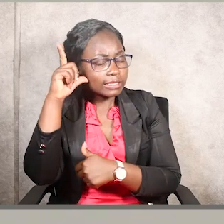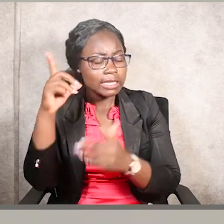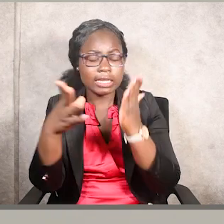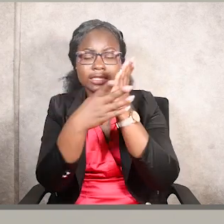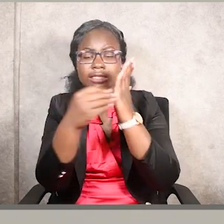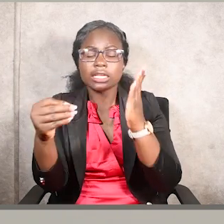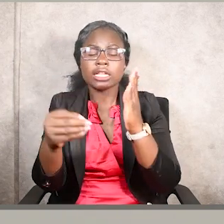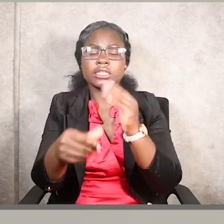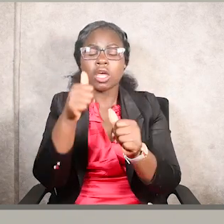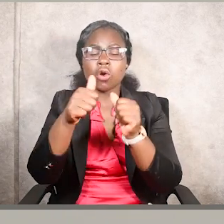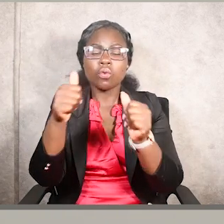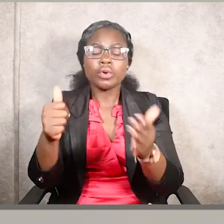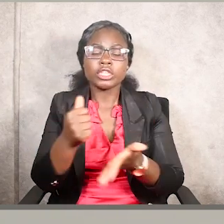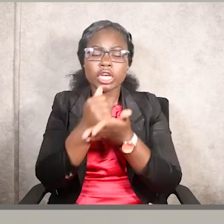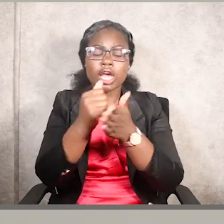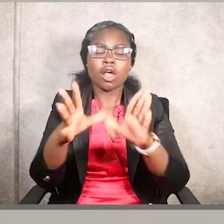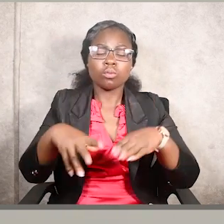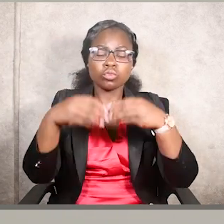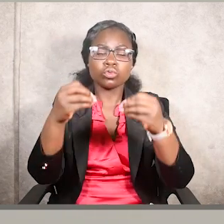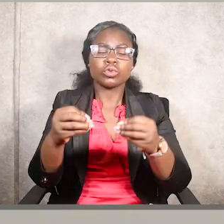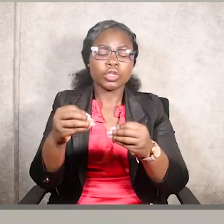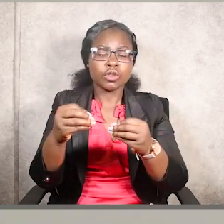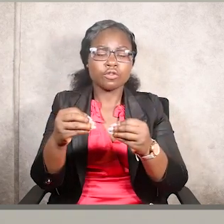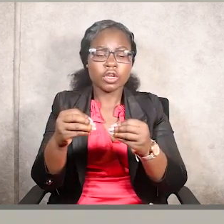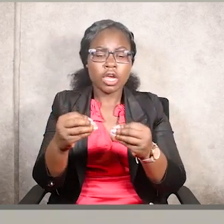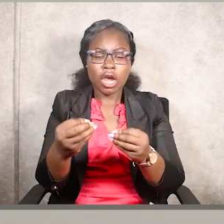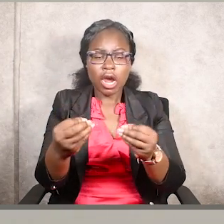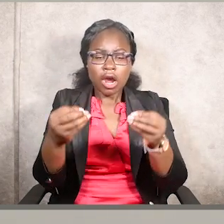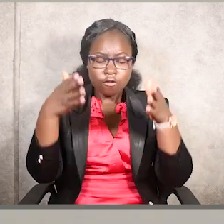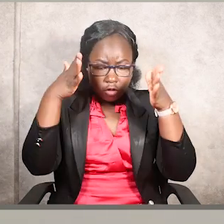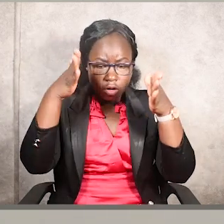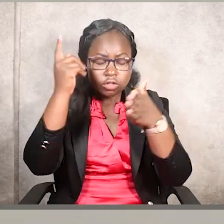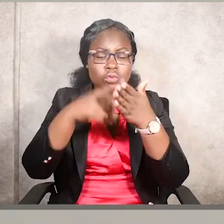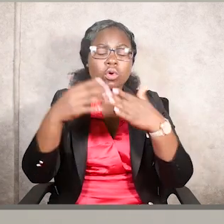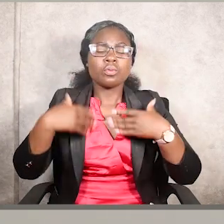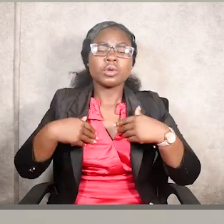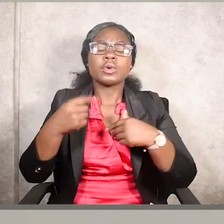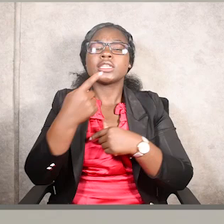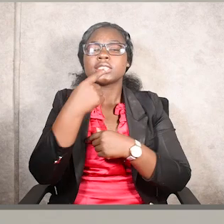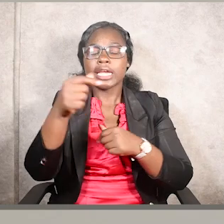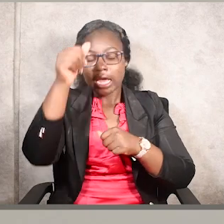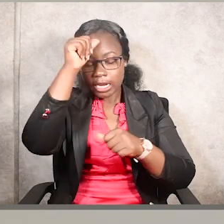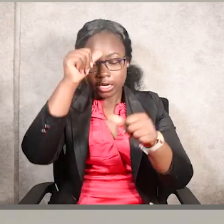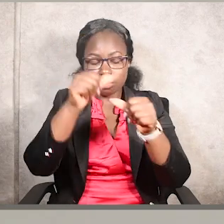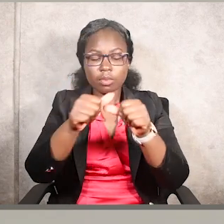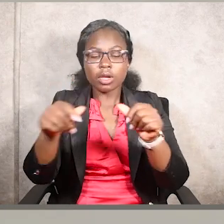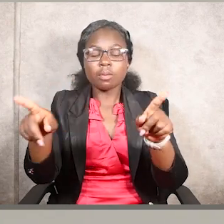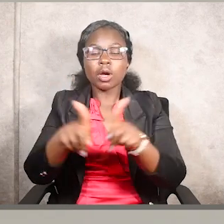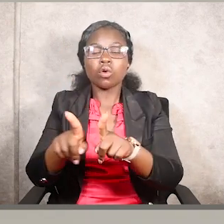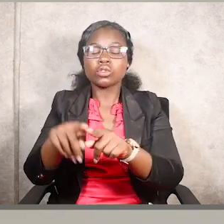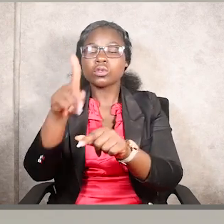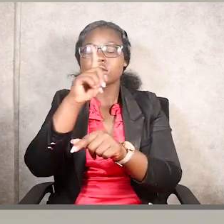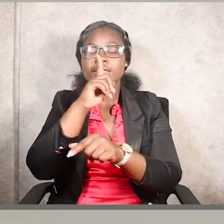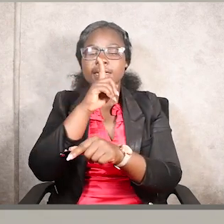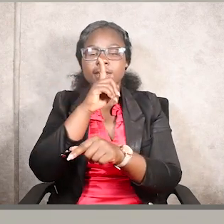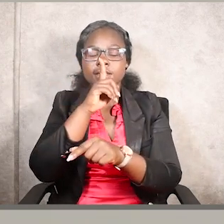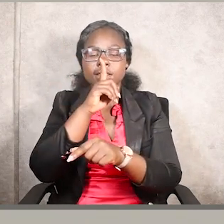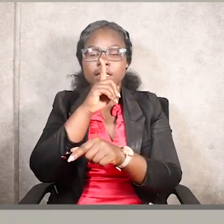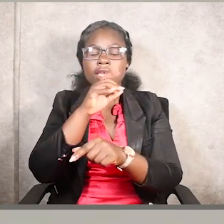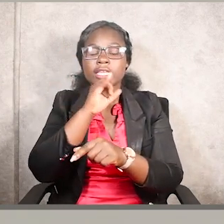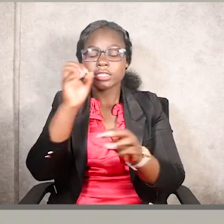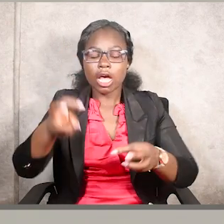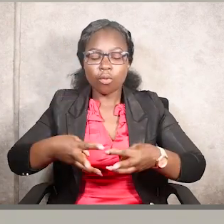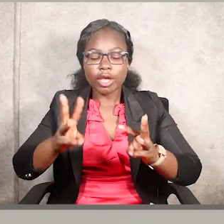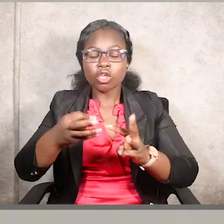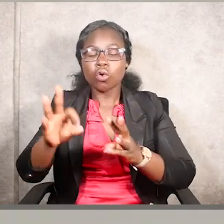which helps you to pay attention to what people are saying. And remember that sometimes silence is also a way